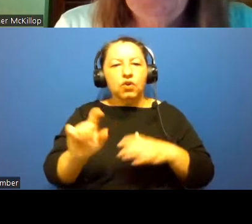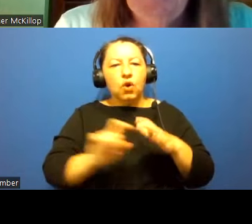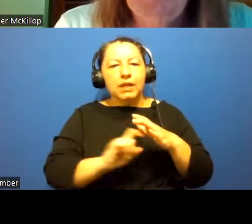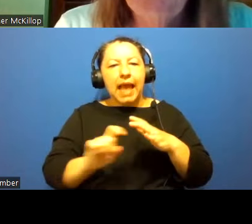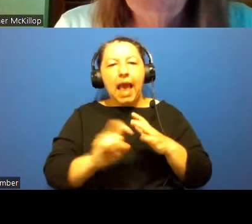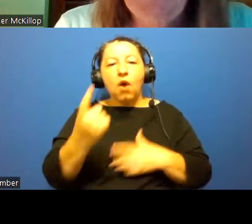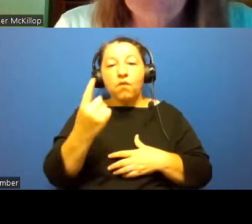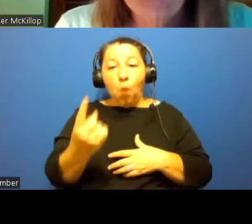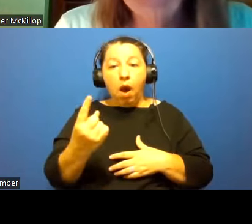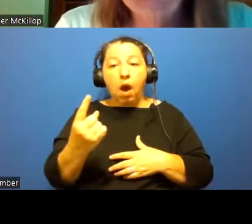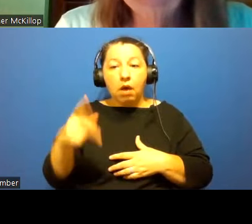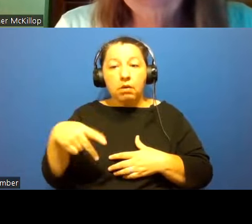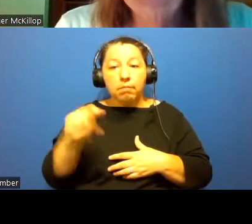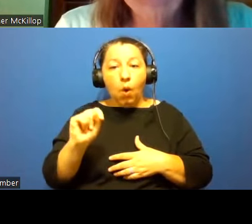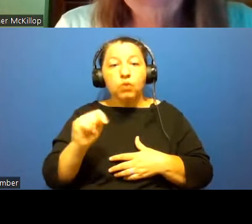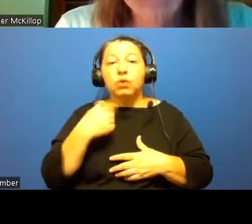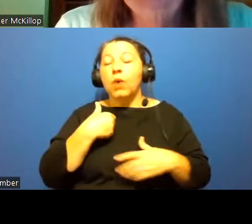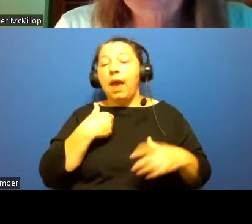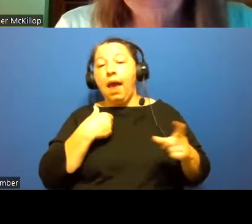posts. We have